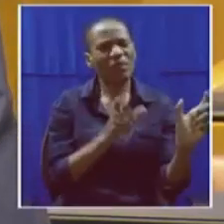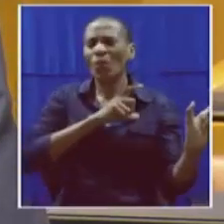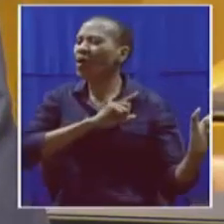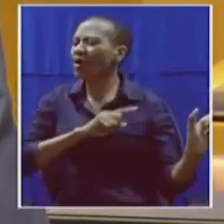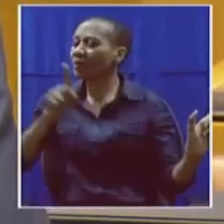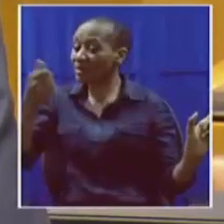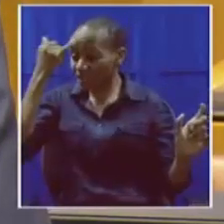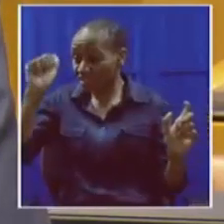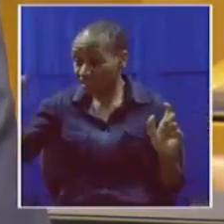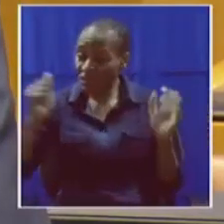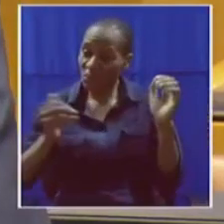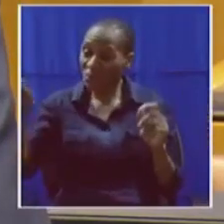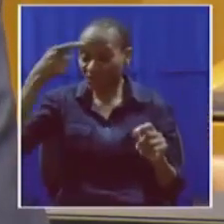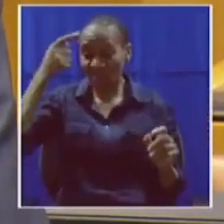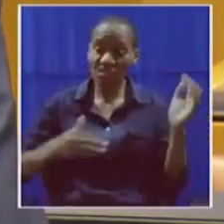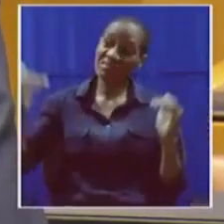Harvard.